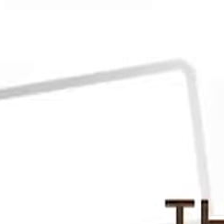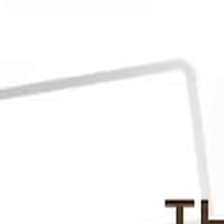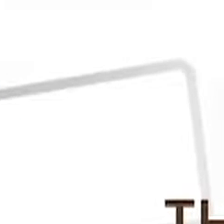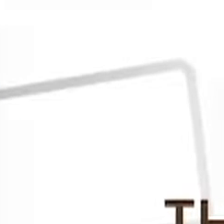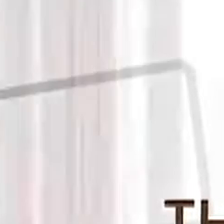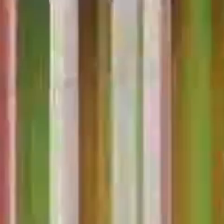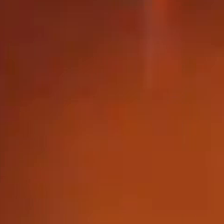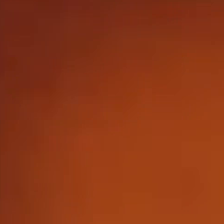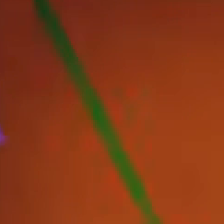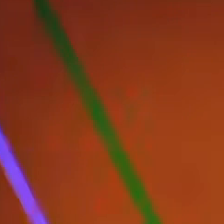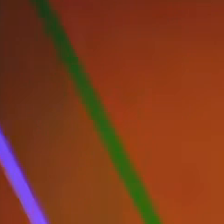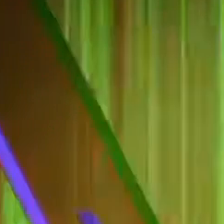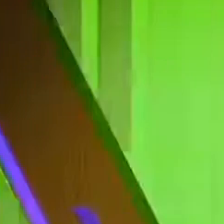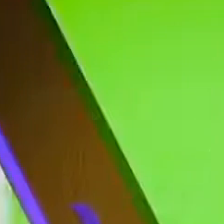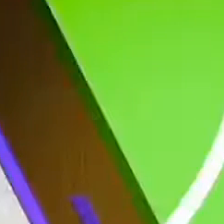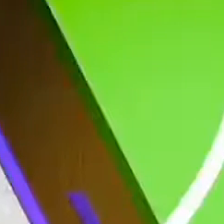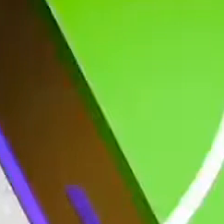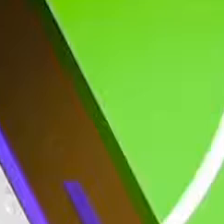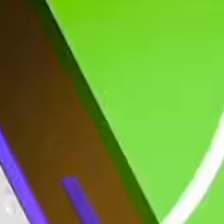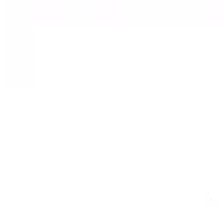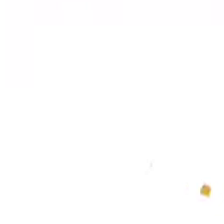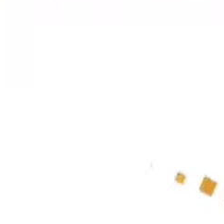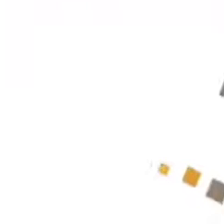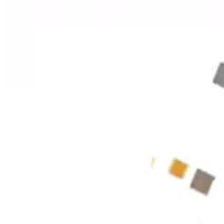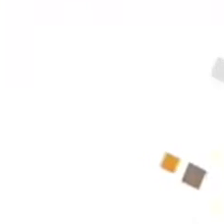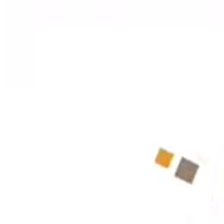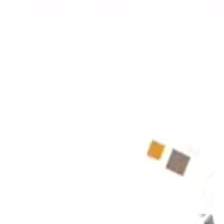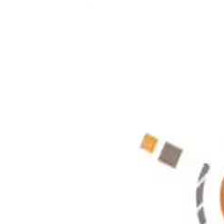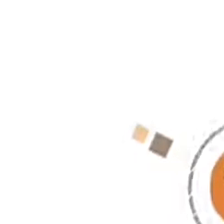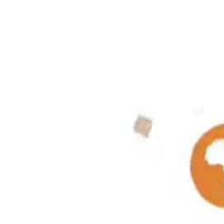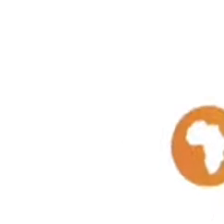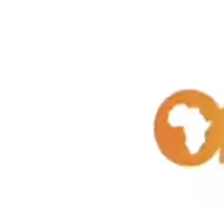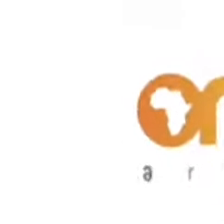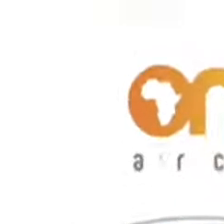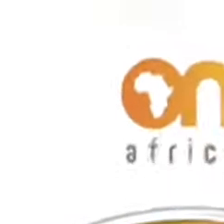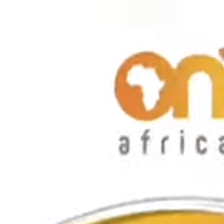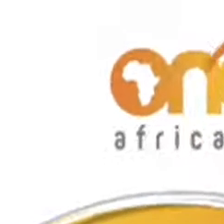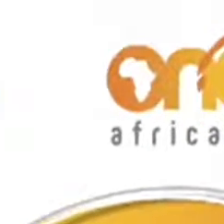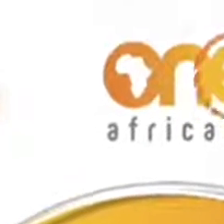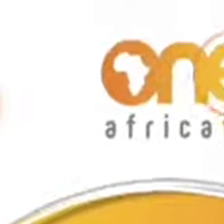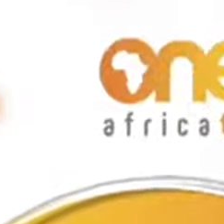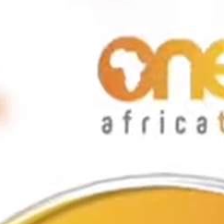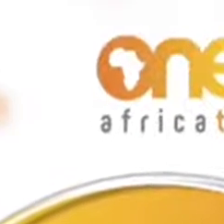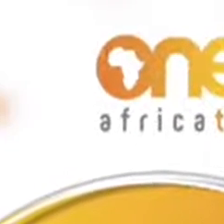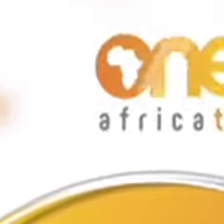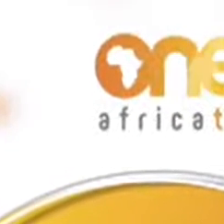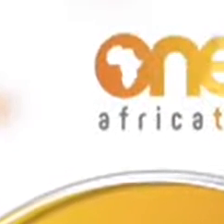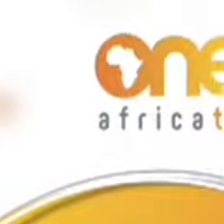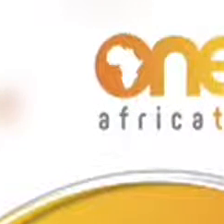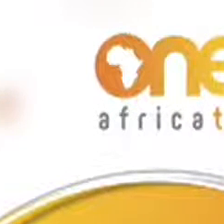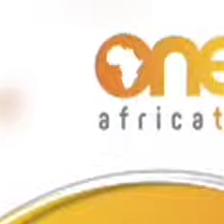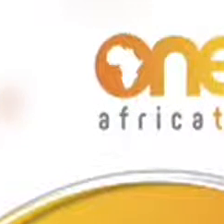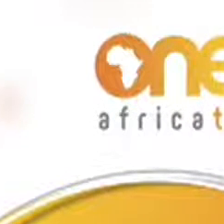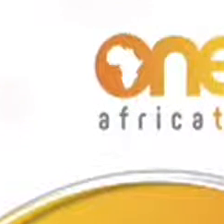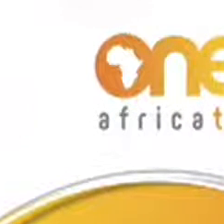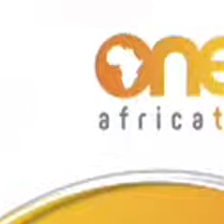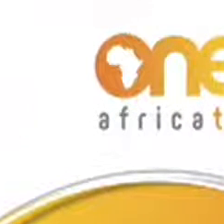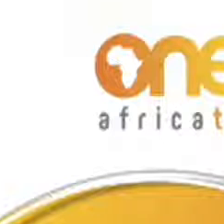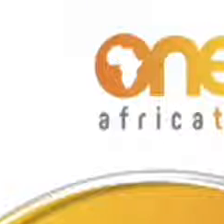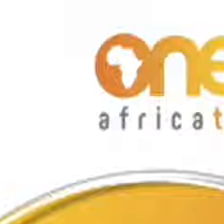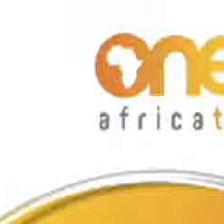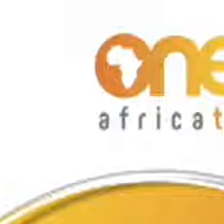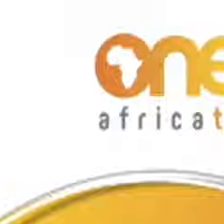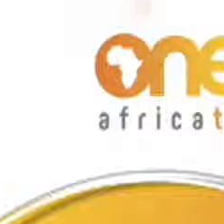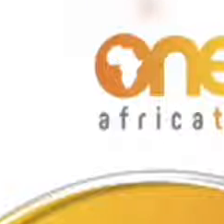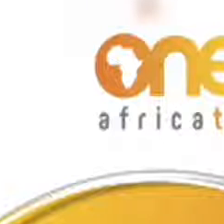power within our spoken words. My portion in the land of the living, help me sing. As for